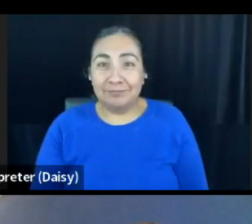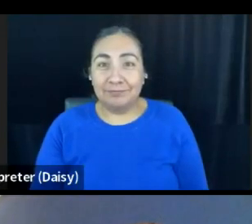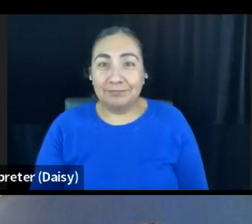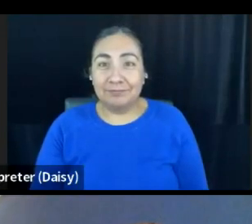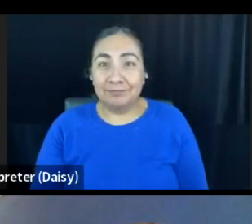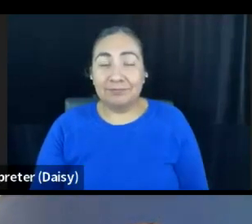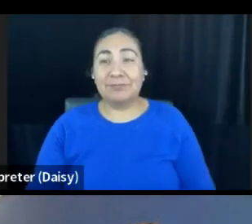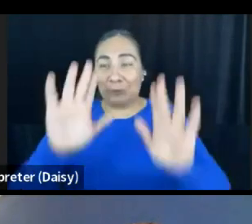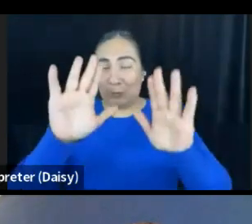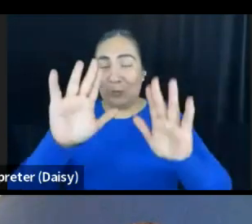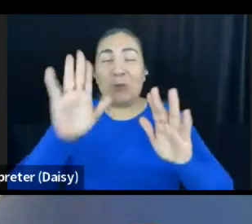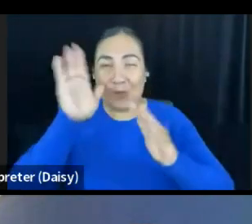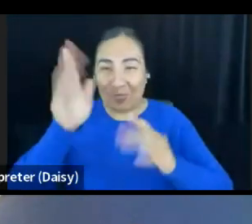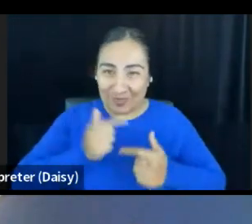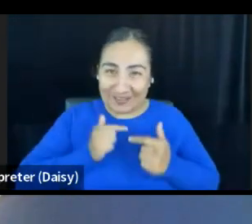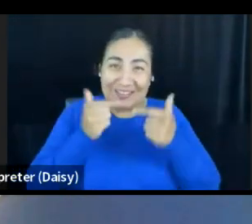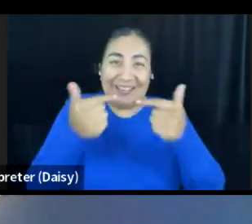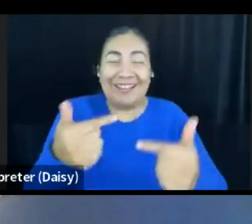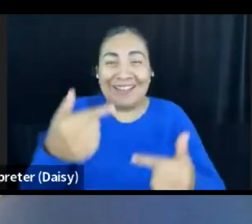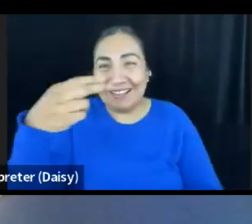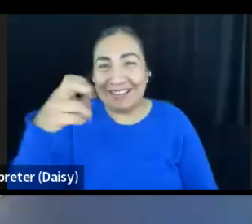I'm going to pass it back off to Heather.